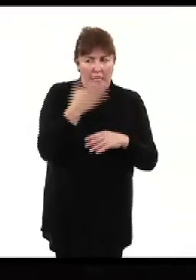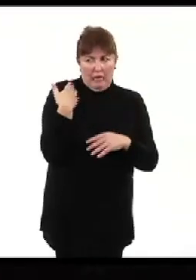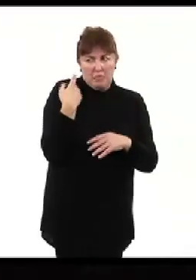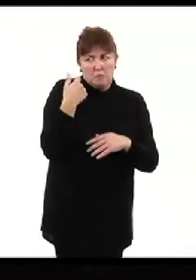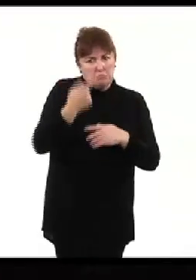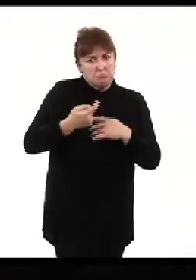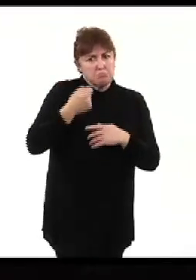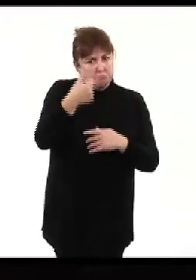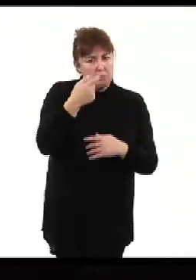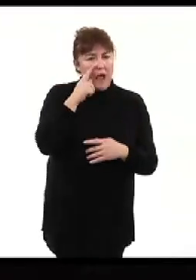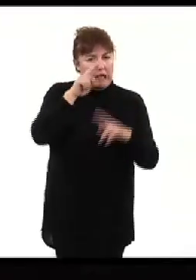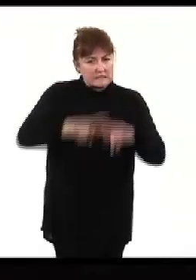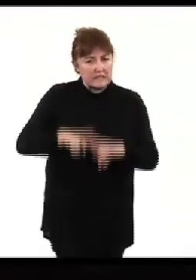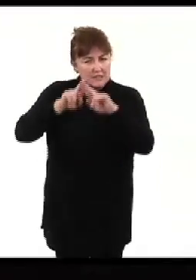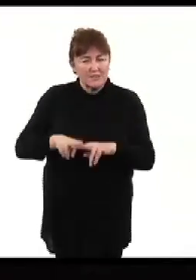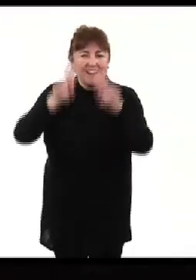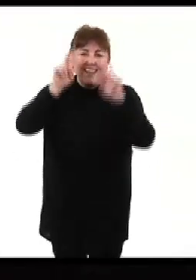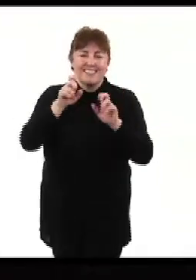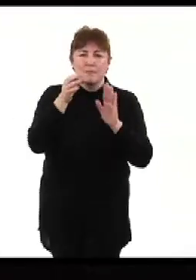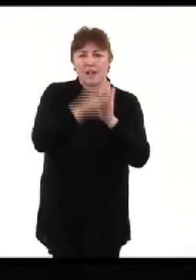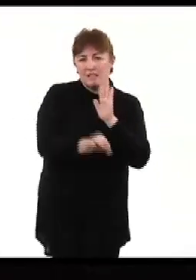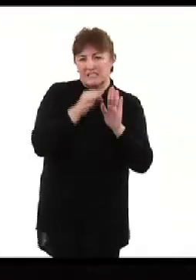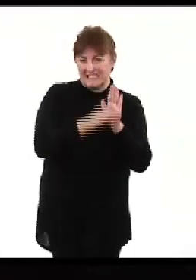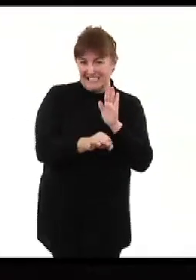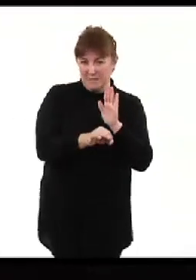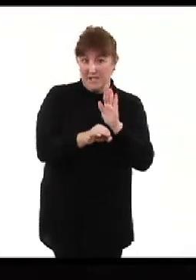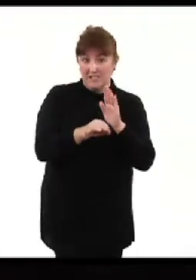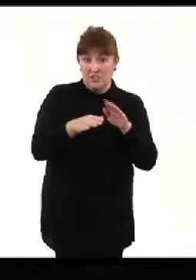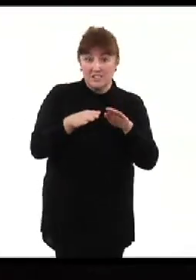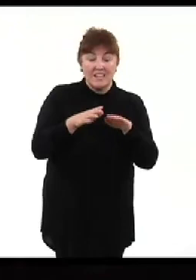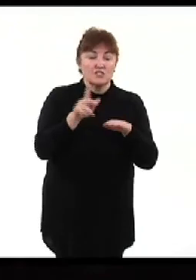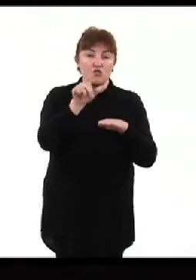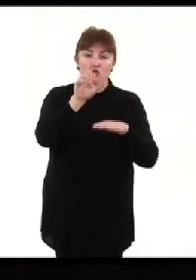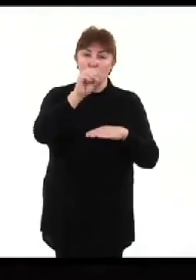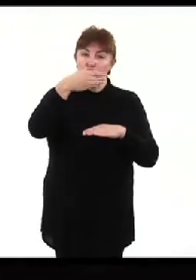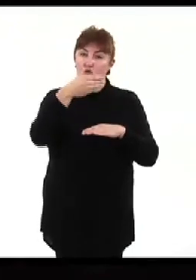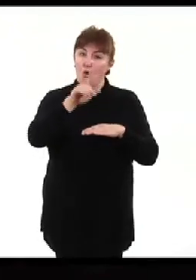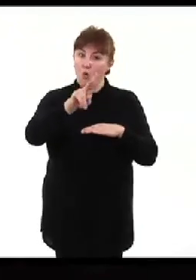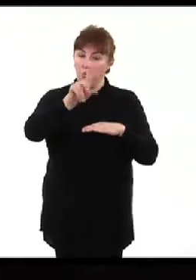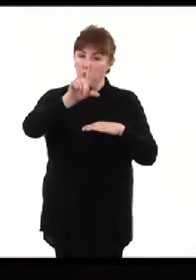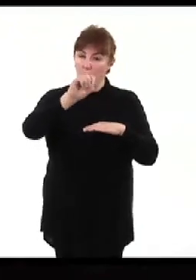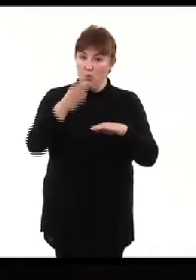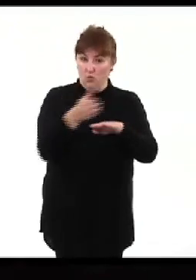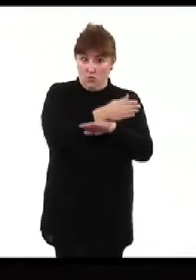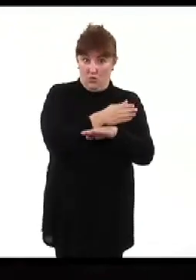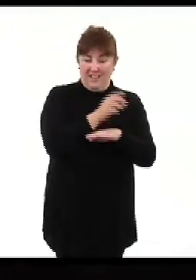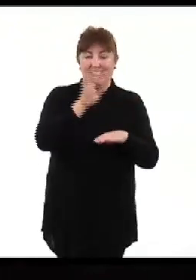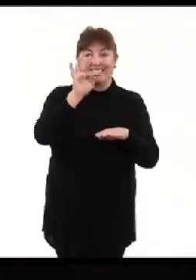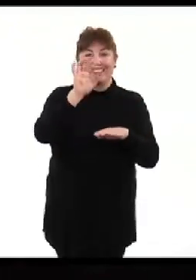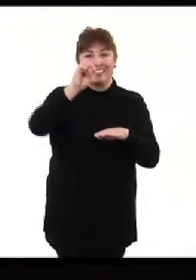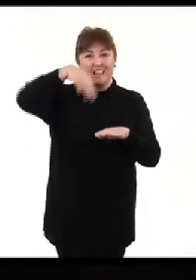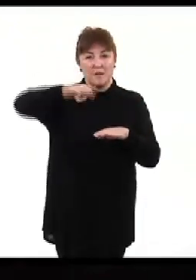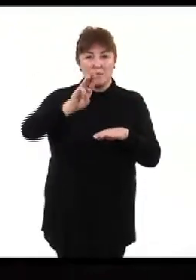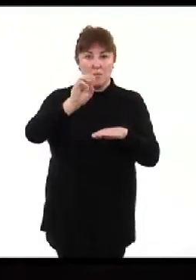processing is the anterior temporal lobe. So these are sort of very far in the front. It's in the